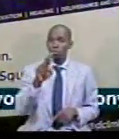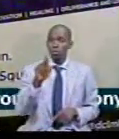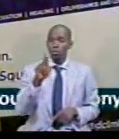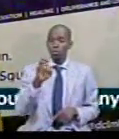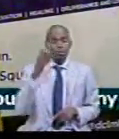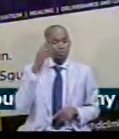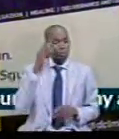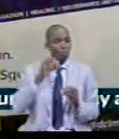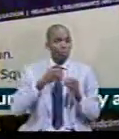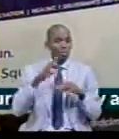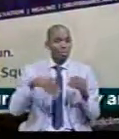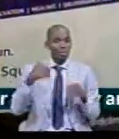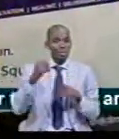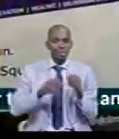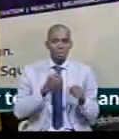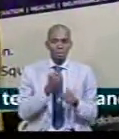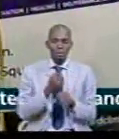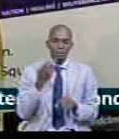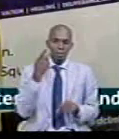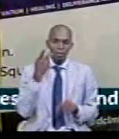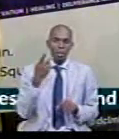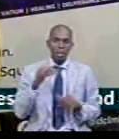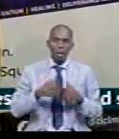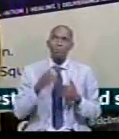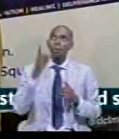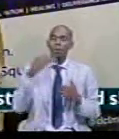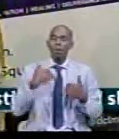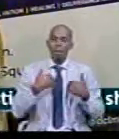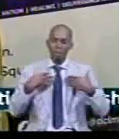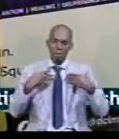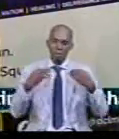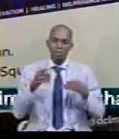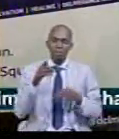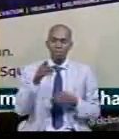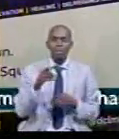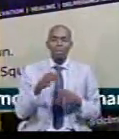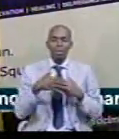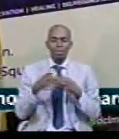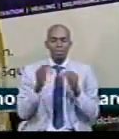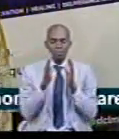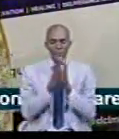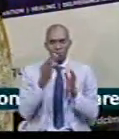that God has healed him after the prayer of man of God.